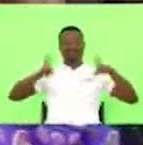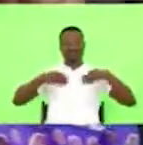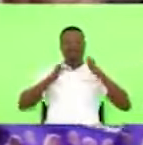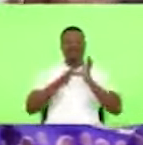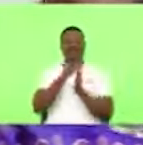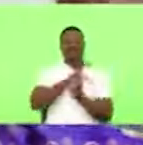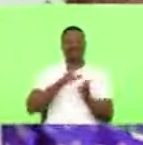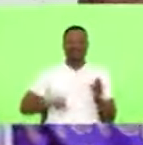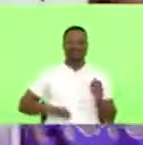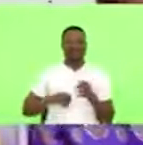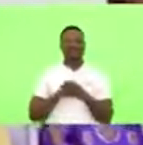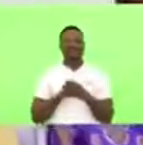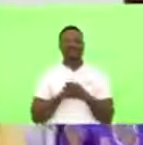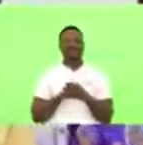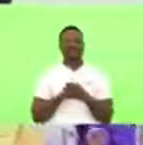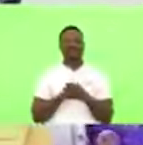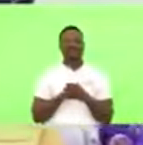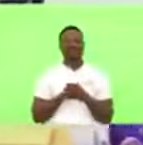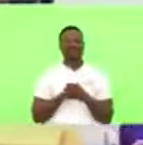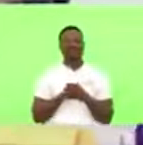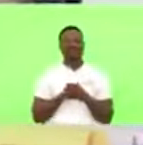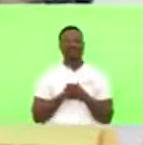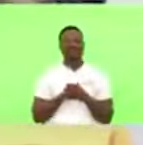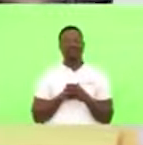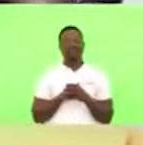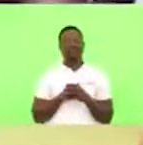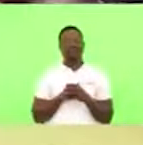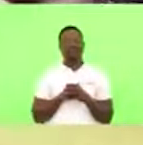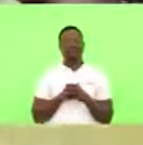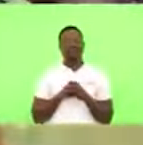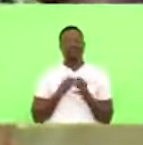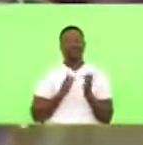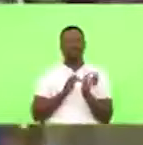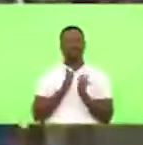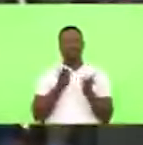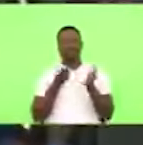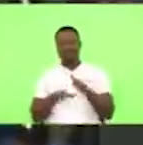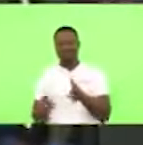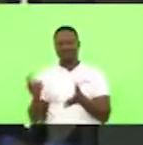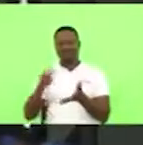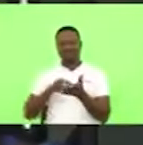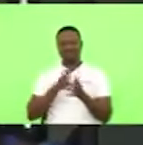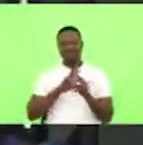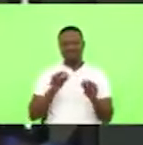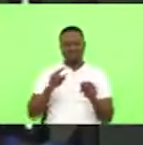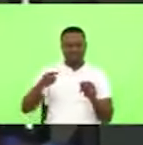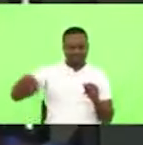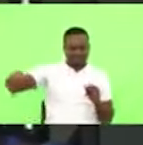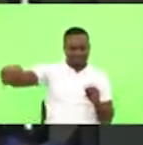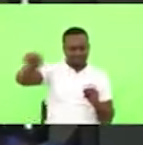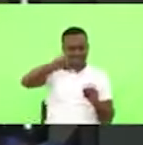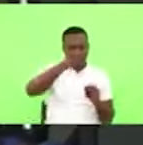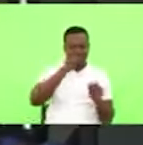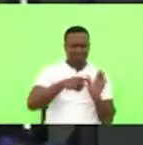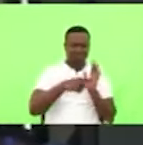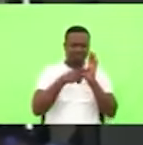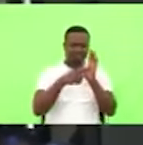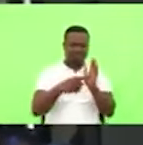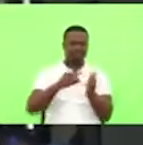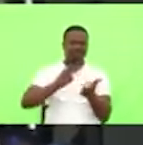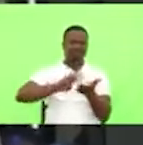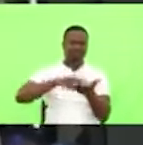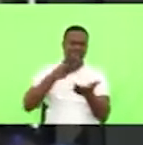Whether Jesus died on or resurrected or not, you are the evidence.